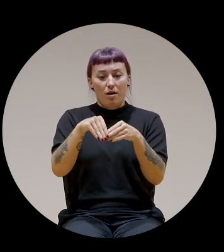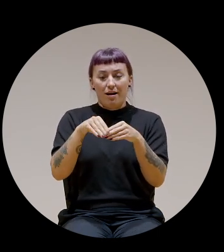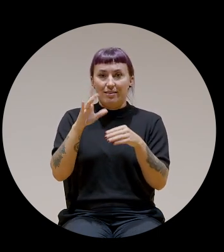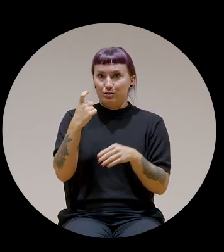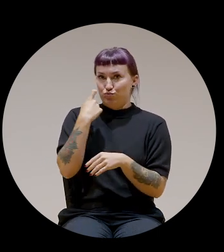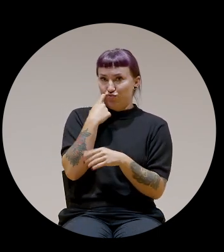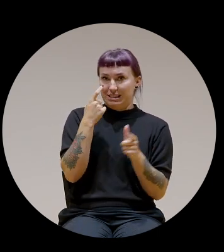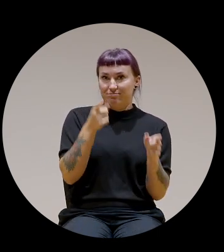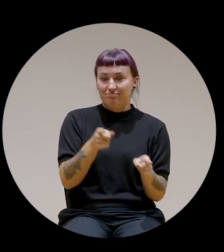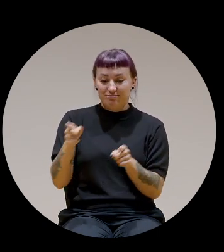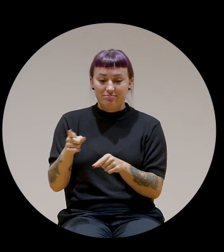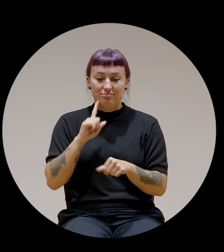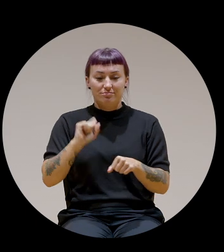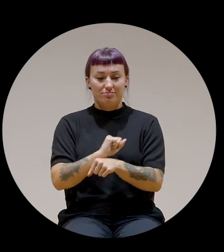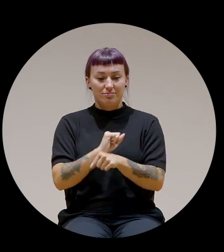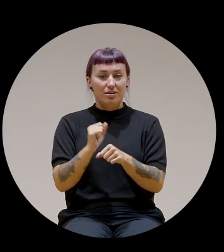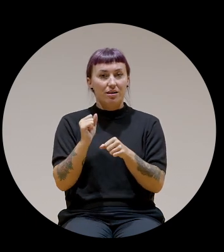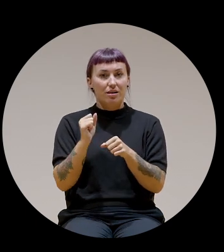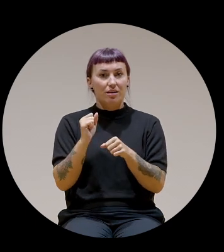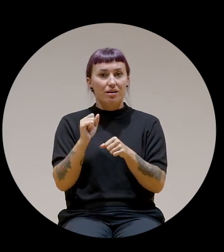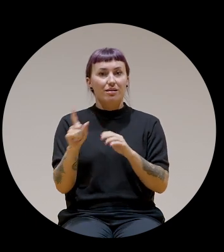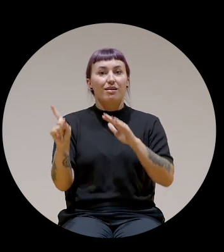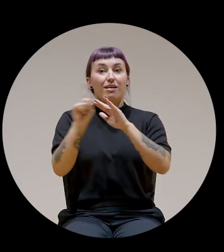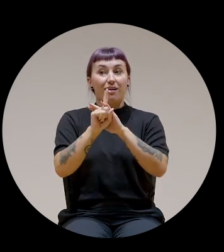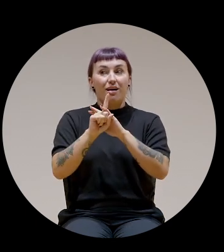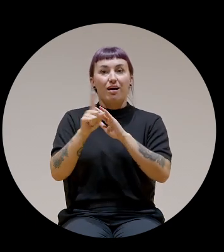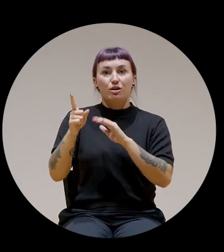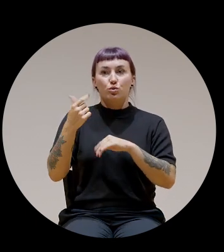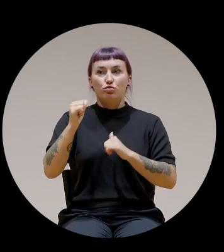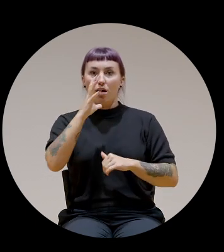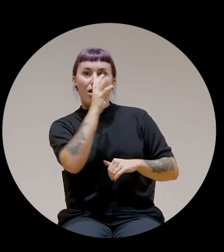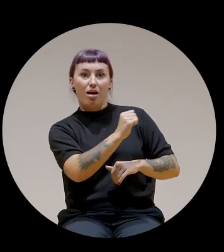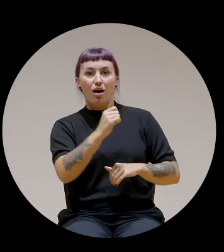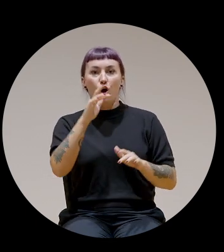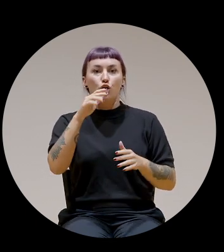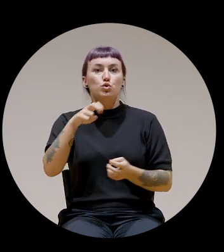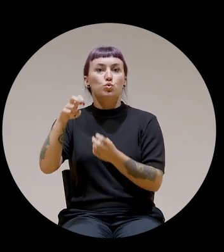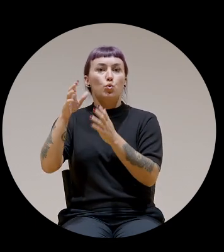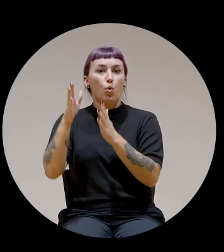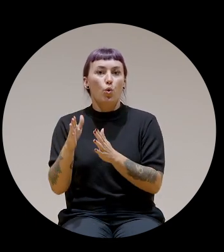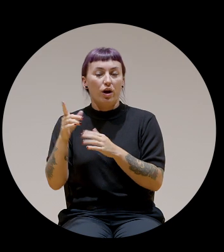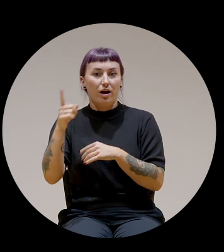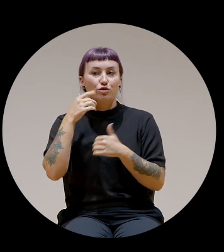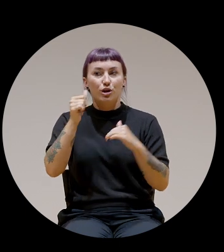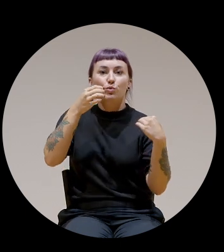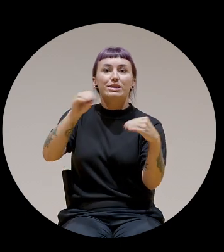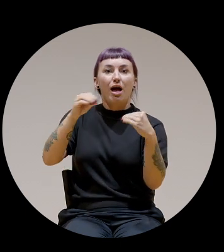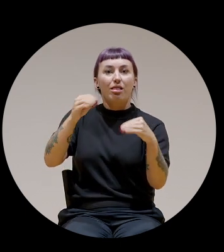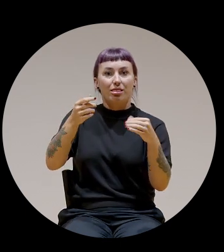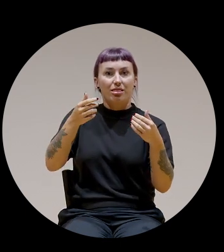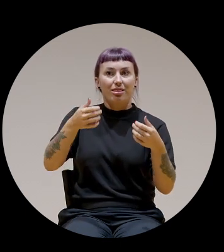recent phenomenon, and actually came about to appeal to tourists, to be able to sell these types of